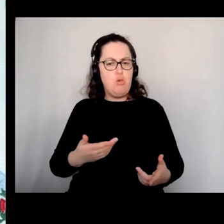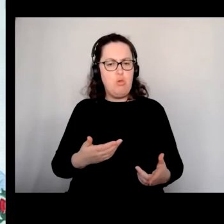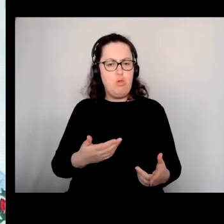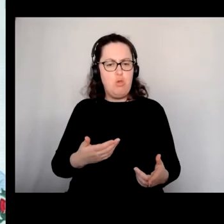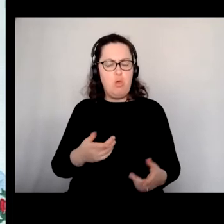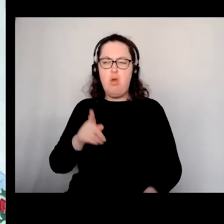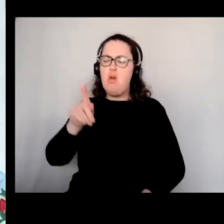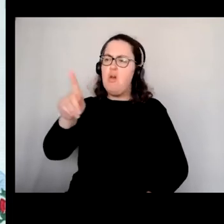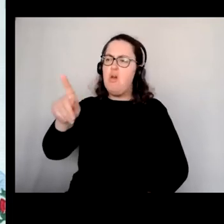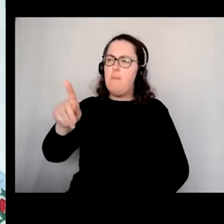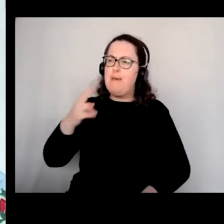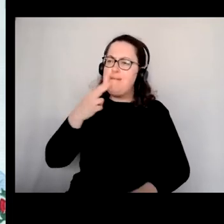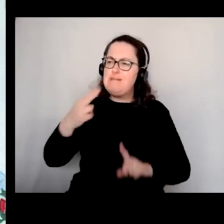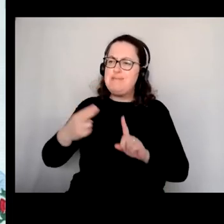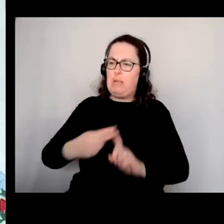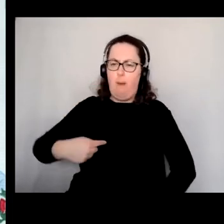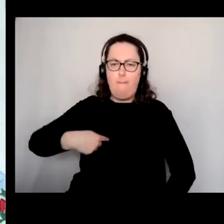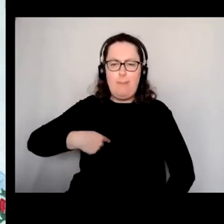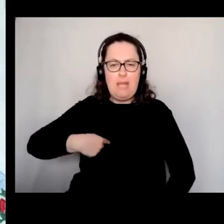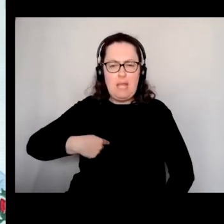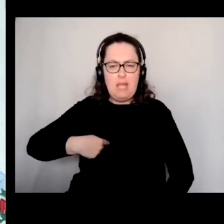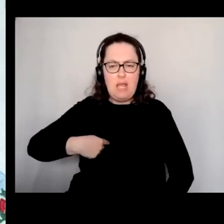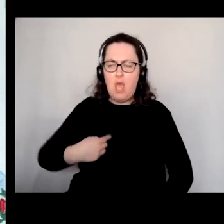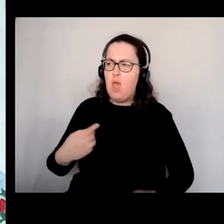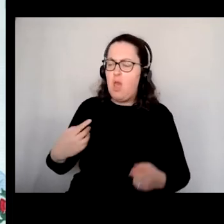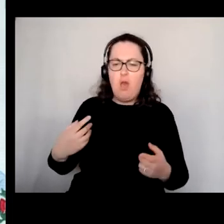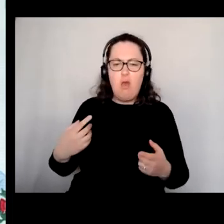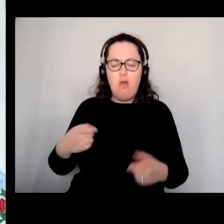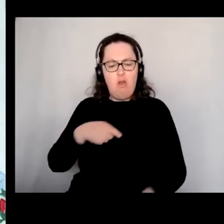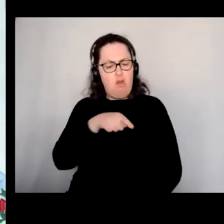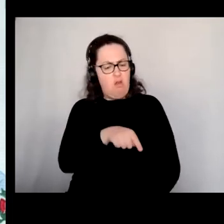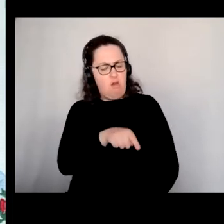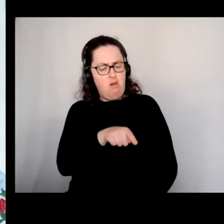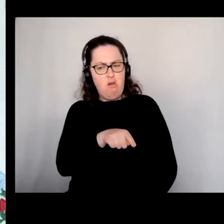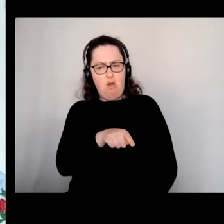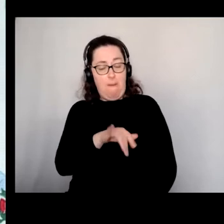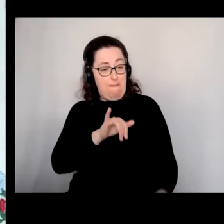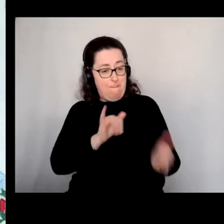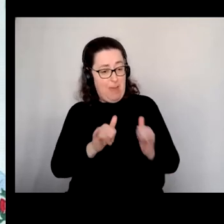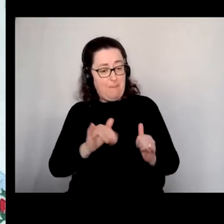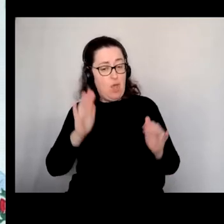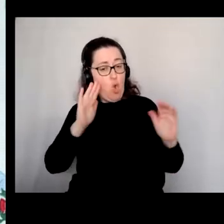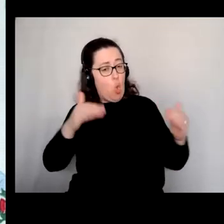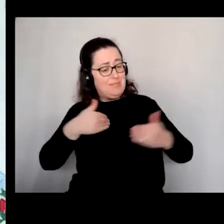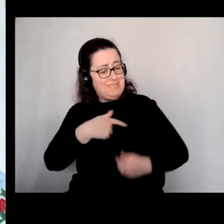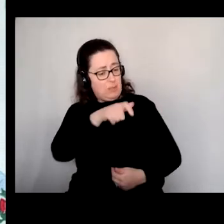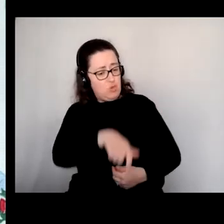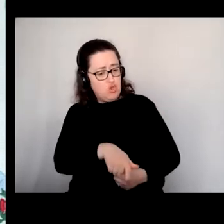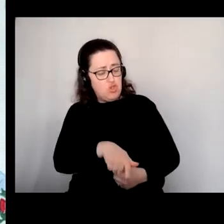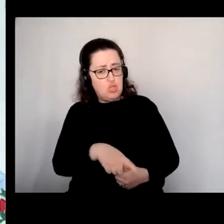understand that, I also think, yes, but that is stigmatising of me if I'm not allowed to say that this person may have been autistic.